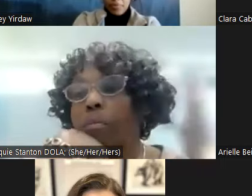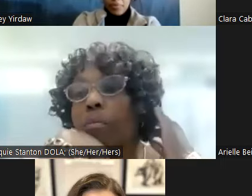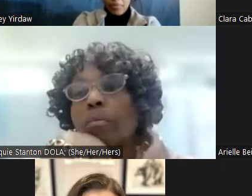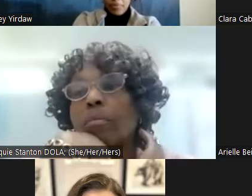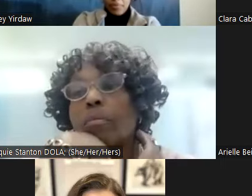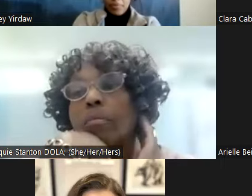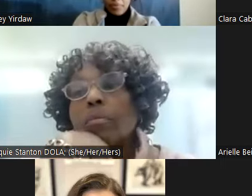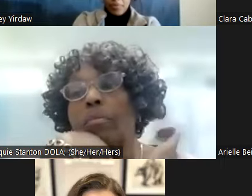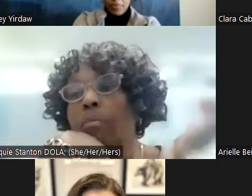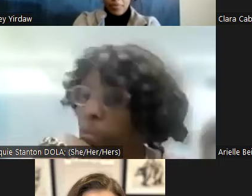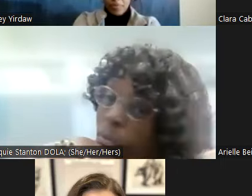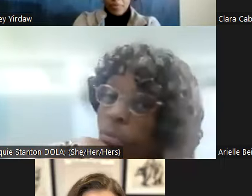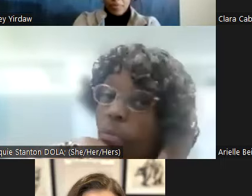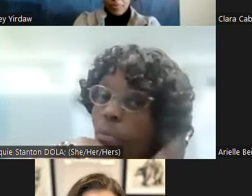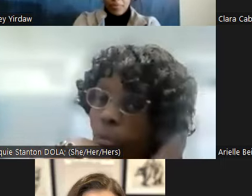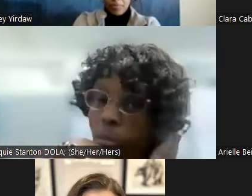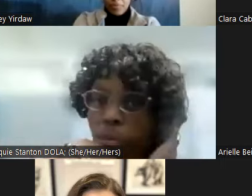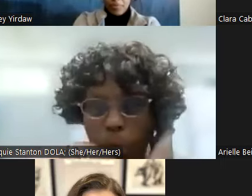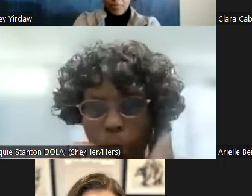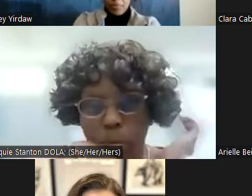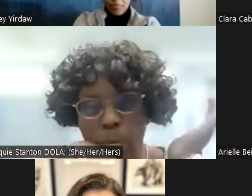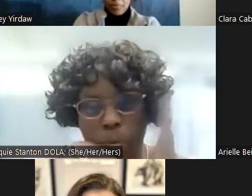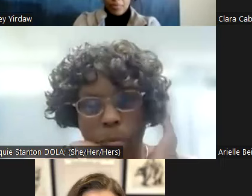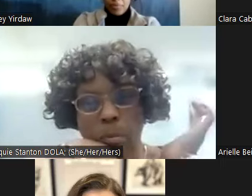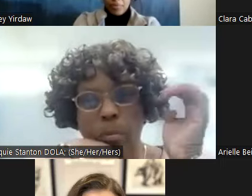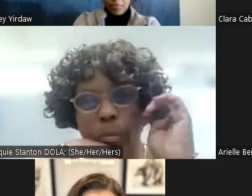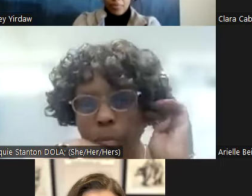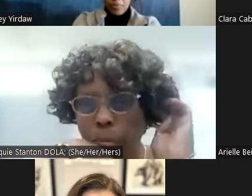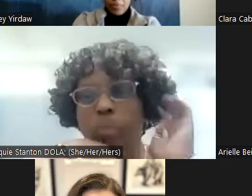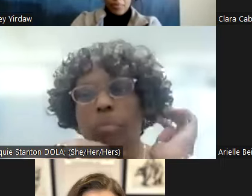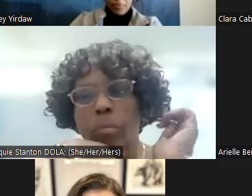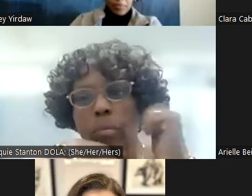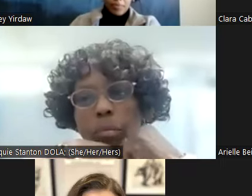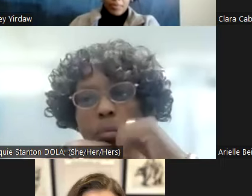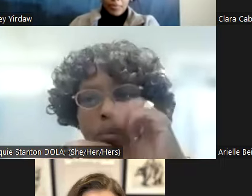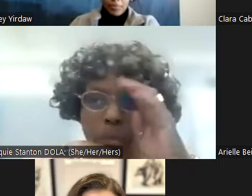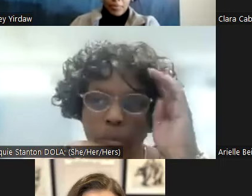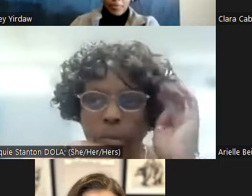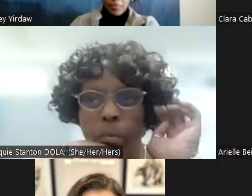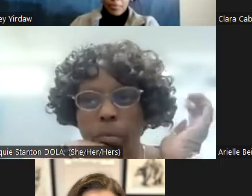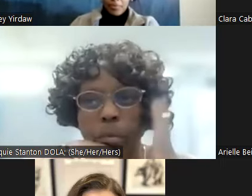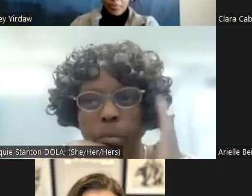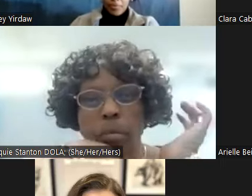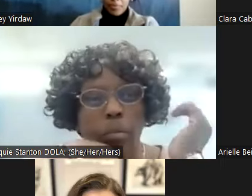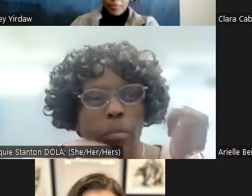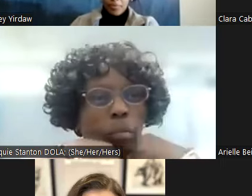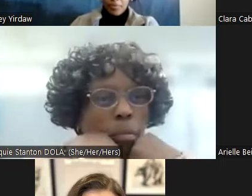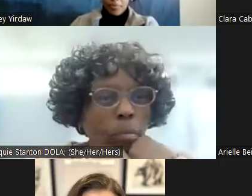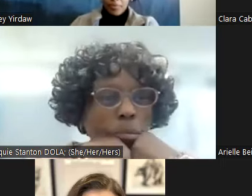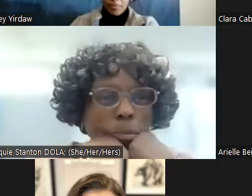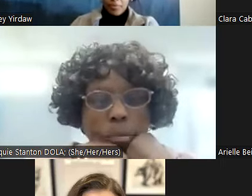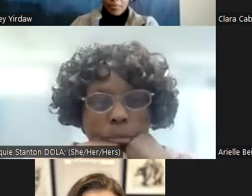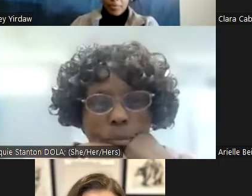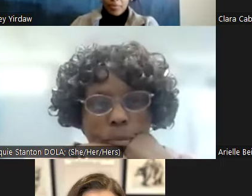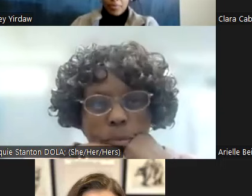Just real quick, I want to recap and then we'll open it up to any open items or sharing that